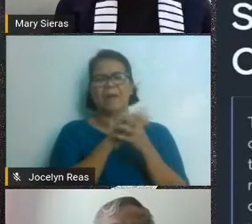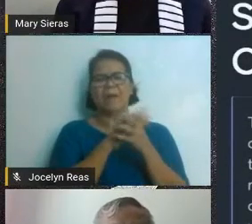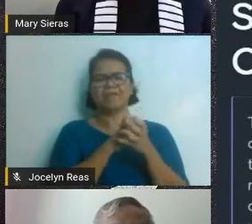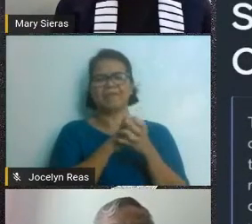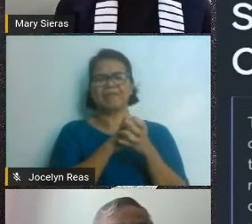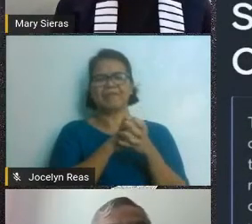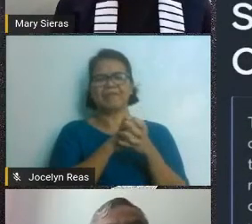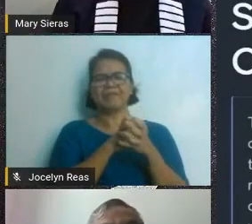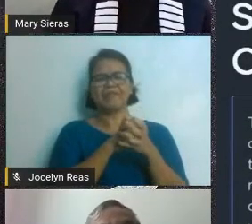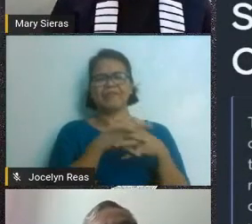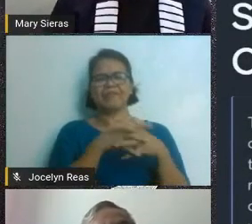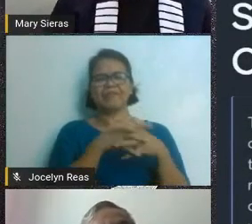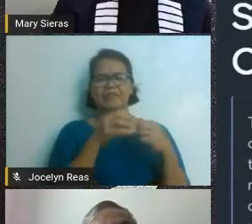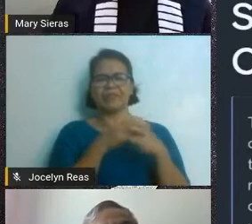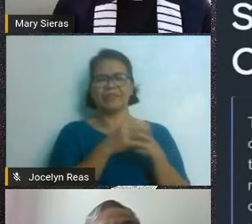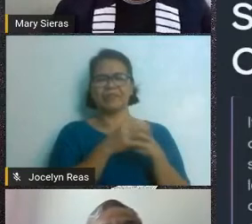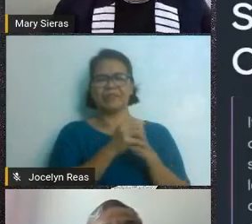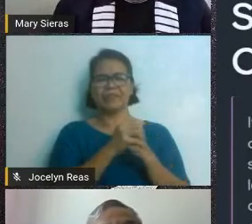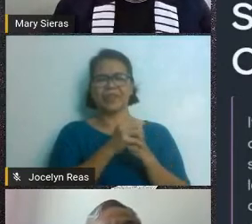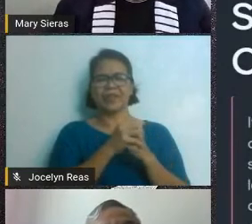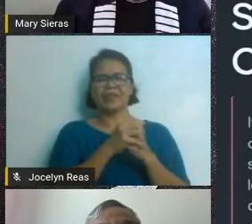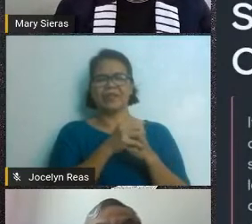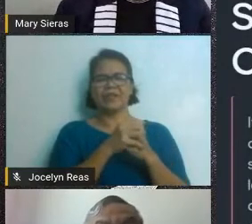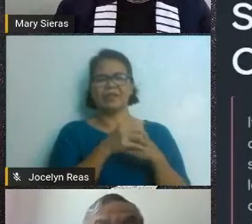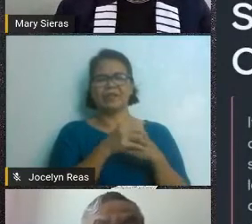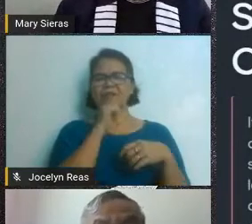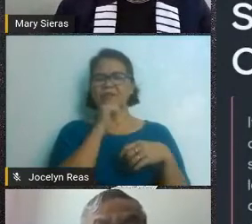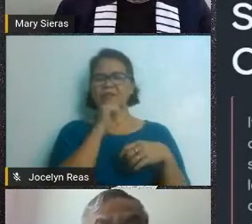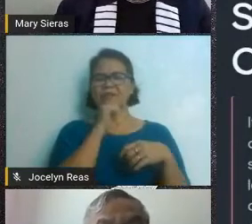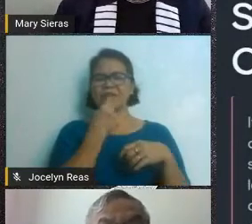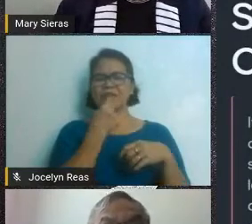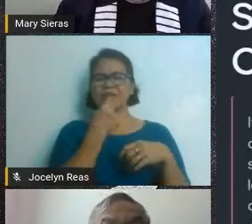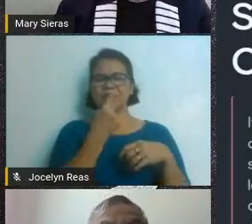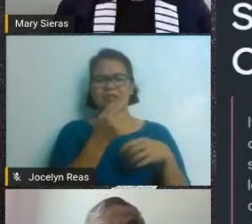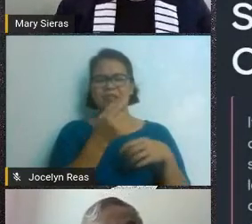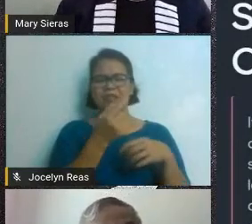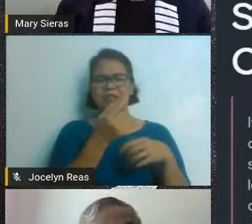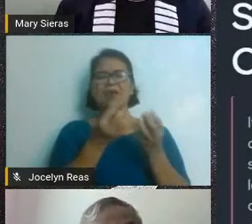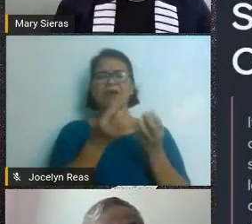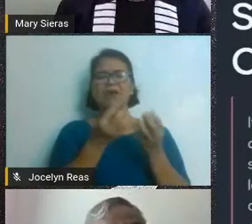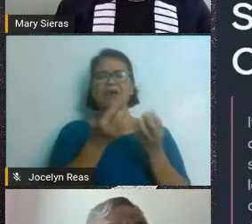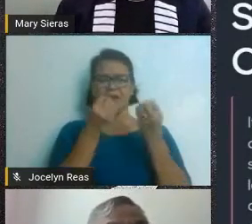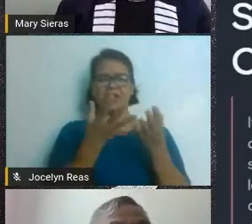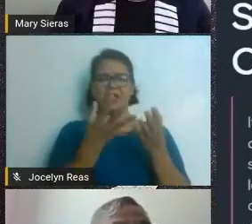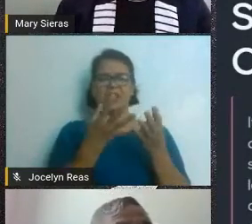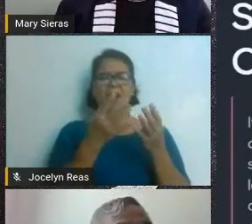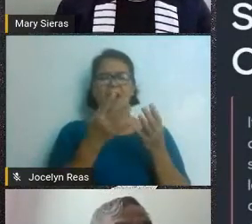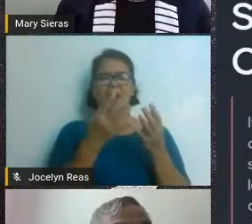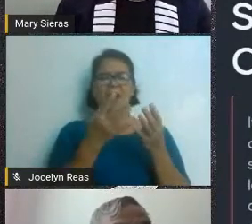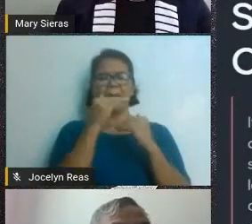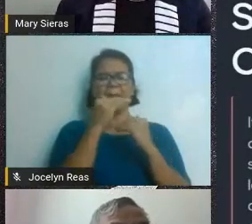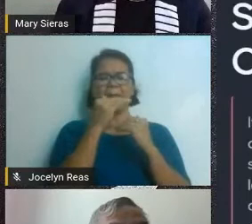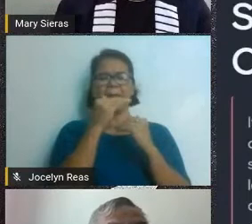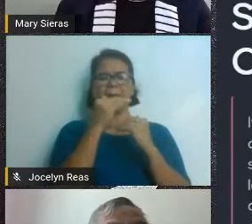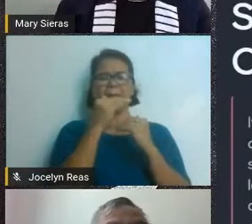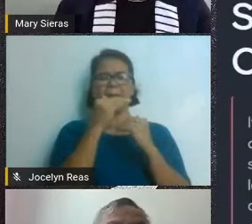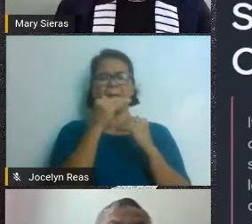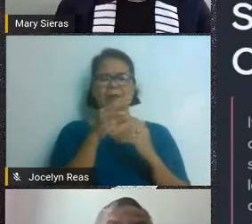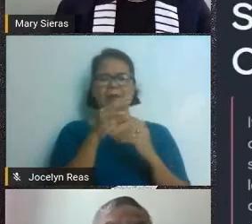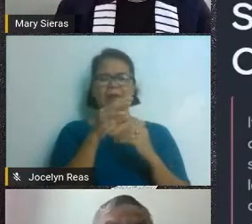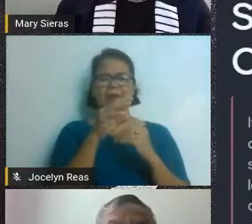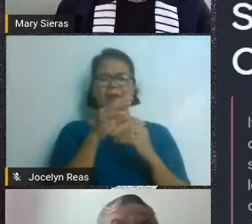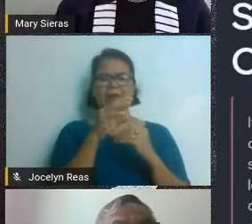be prescribing. So, ang sinasabi ko, what we will offer are the minimum. But the parents will actually be given